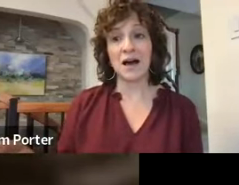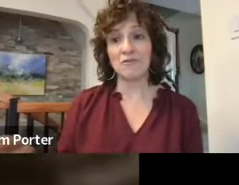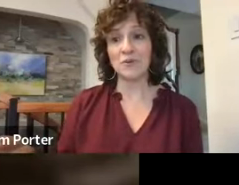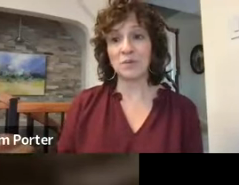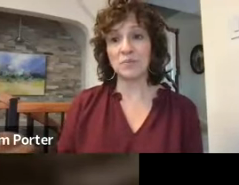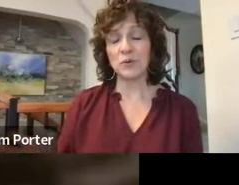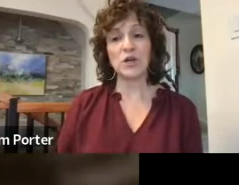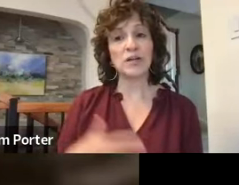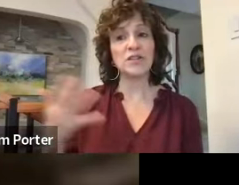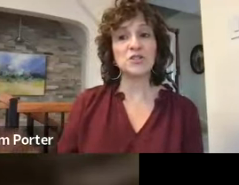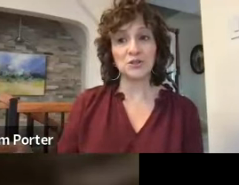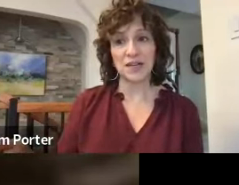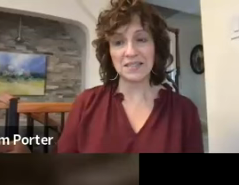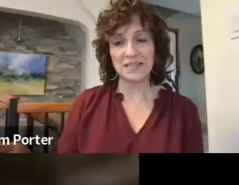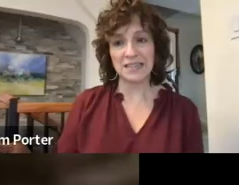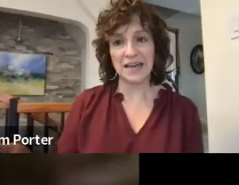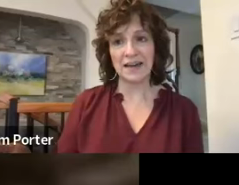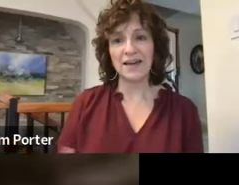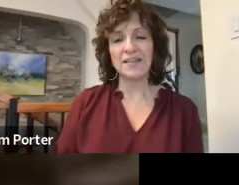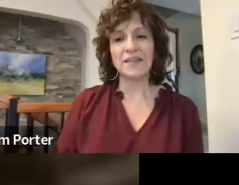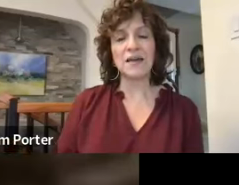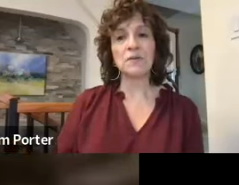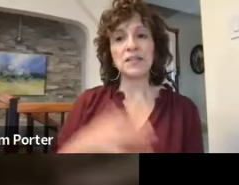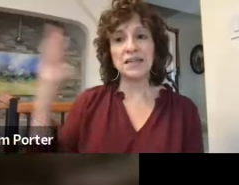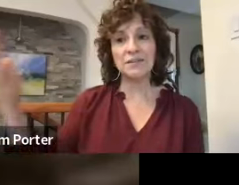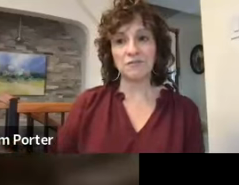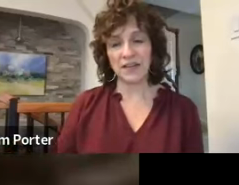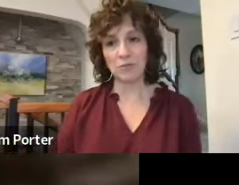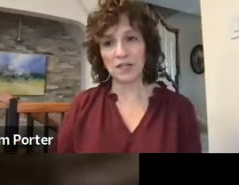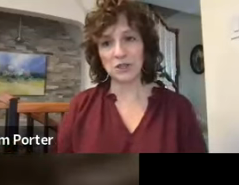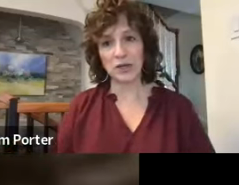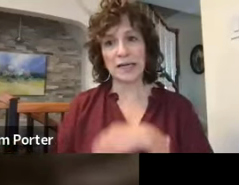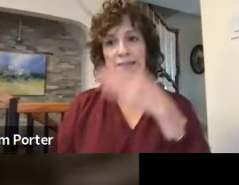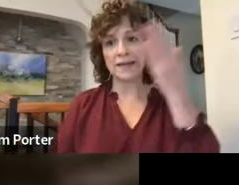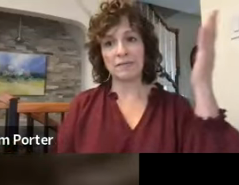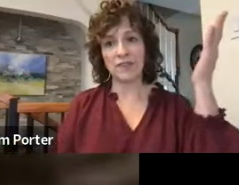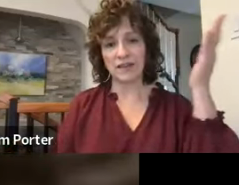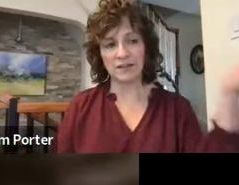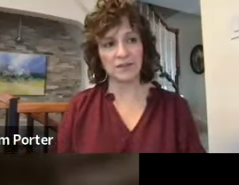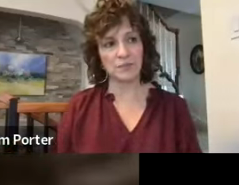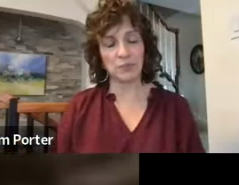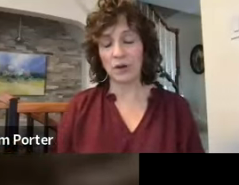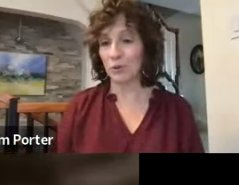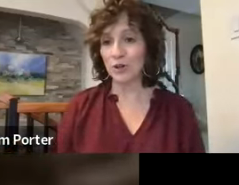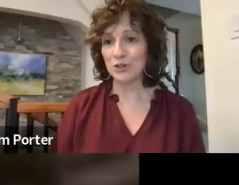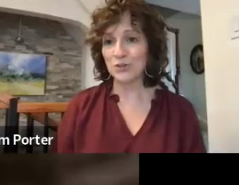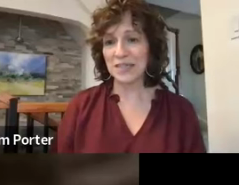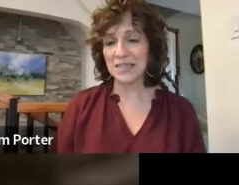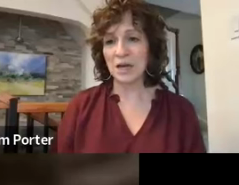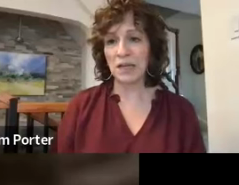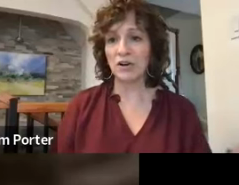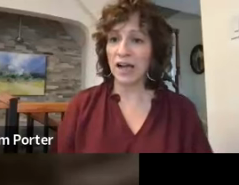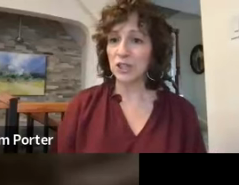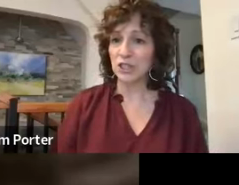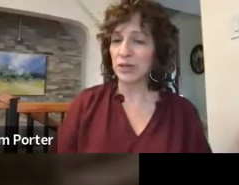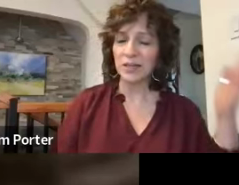this a lot from young people. We know it in the surveys that they take, that they believe that everybody's doing it. And then in the part of the survey that